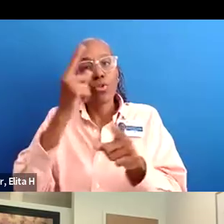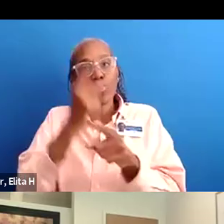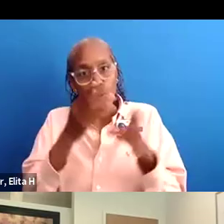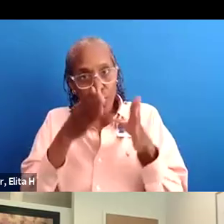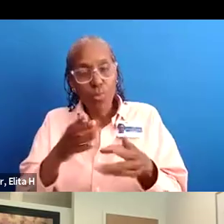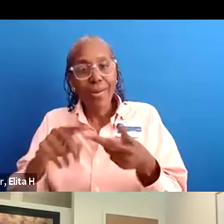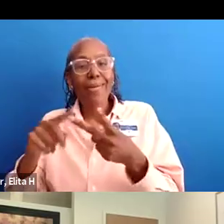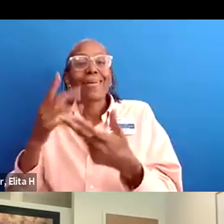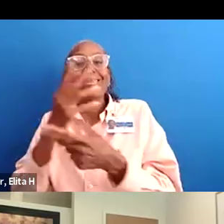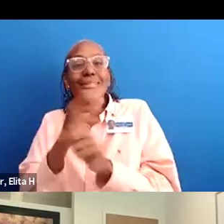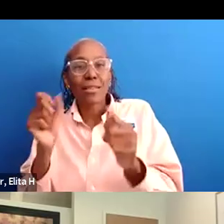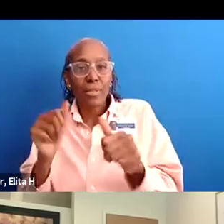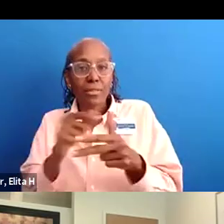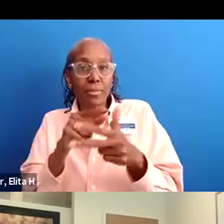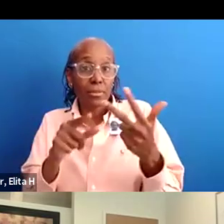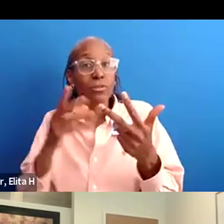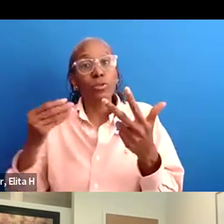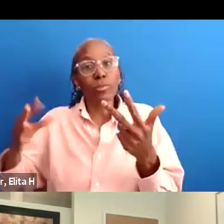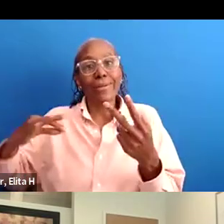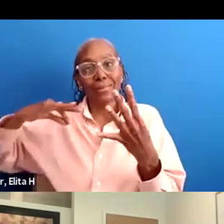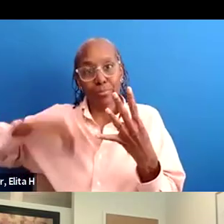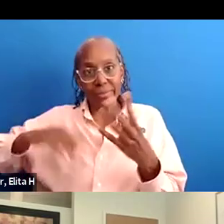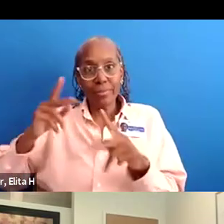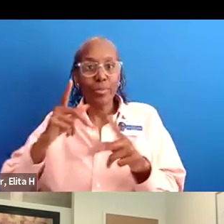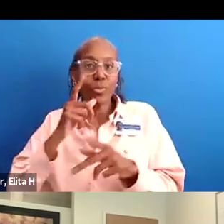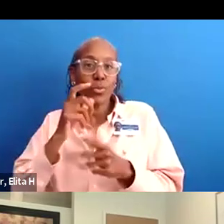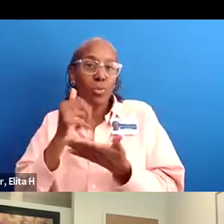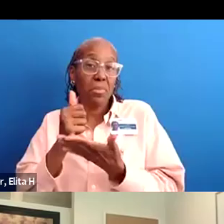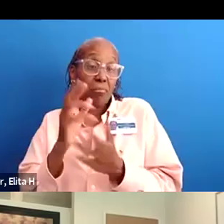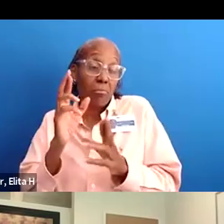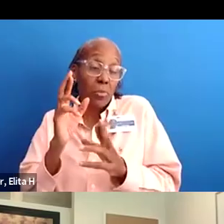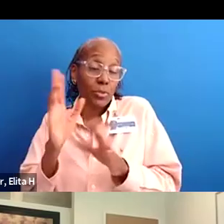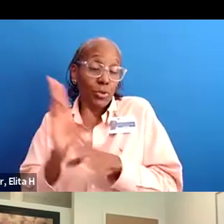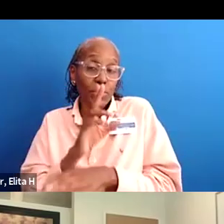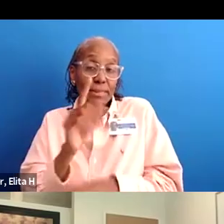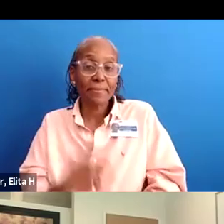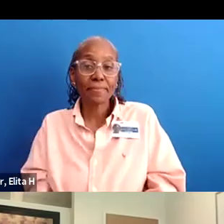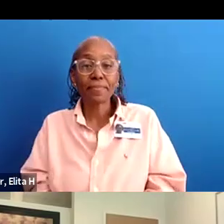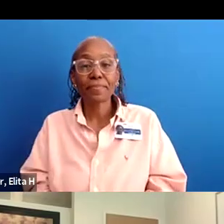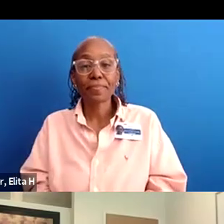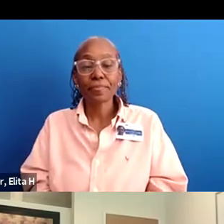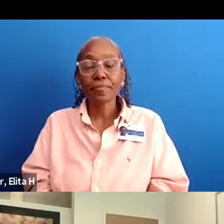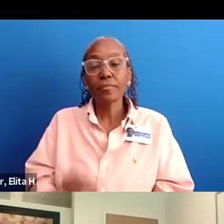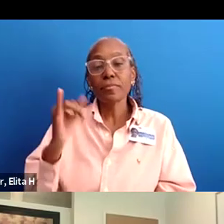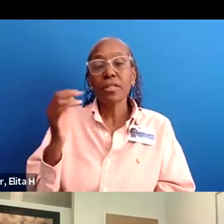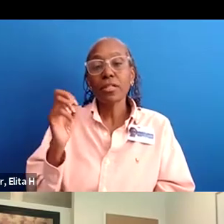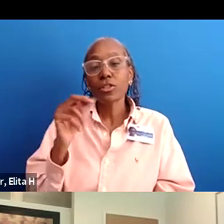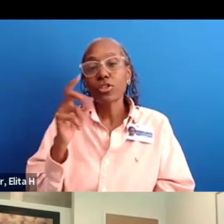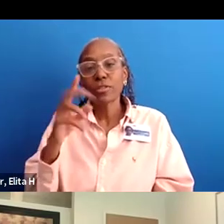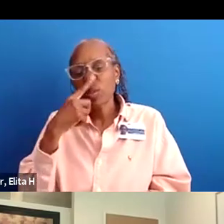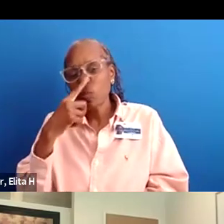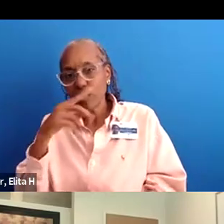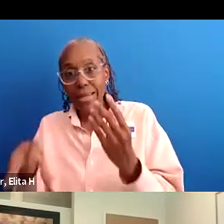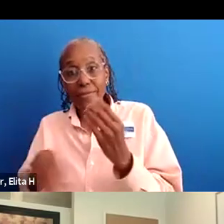as safely as possible, so they can provide benefit to the people who may hope to use them. And if I could just add to it, Linda,